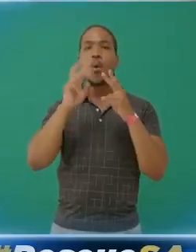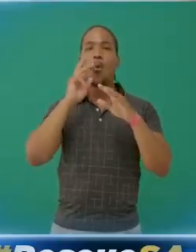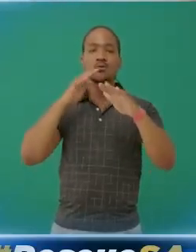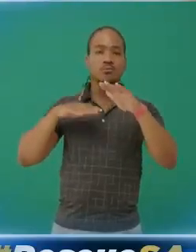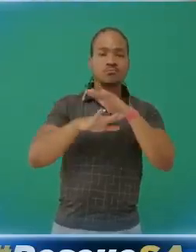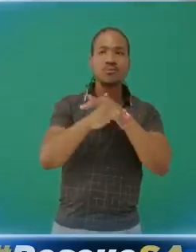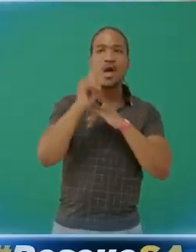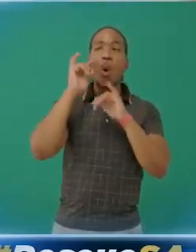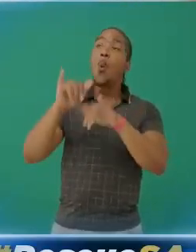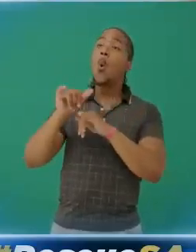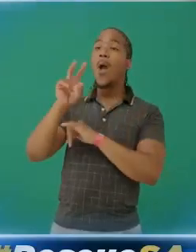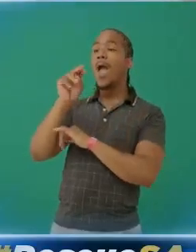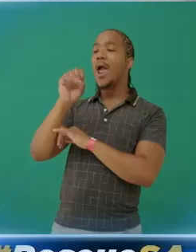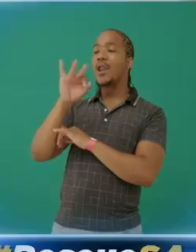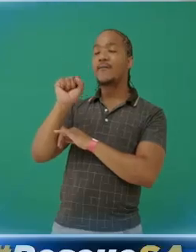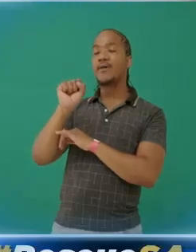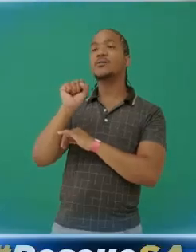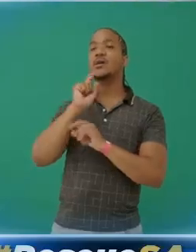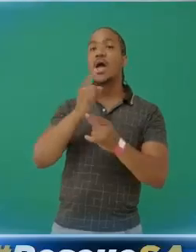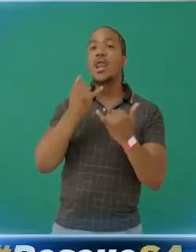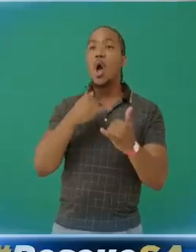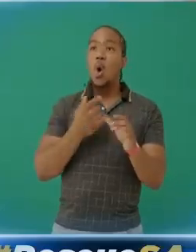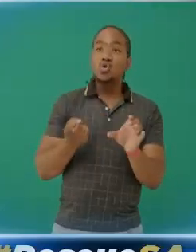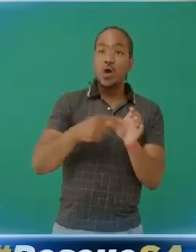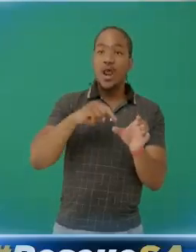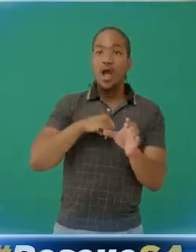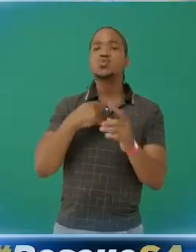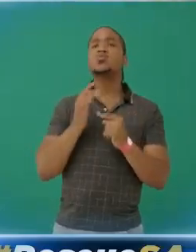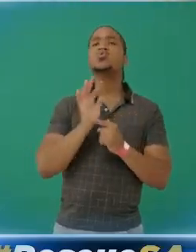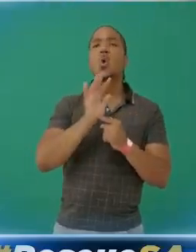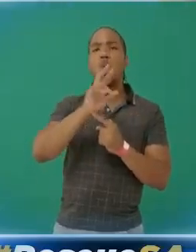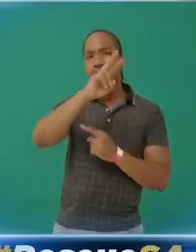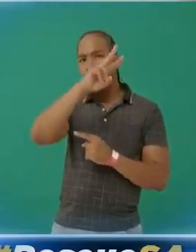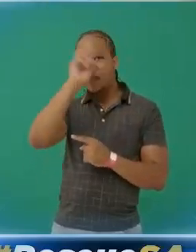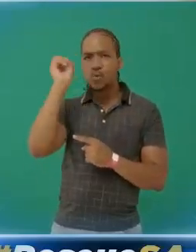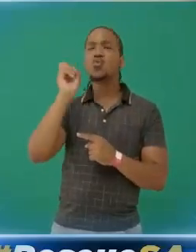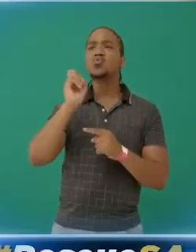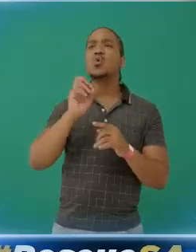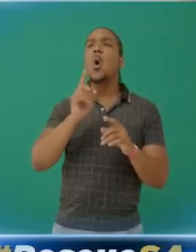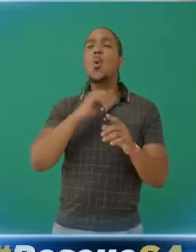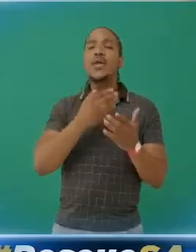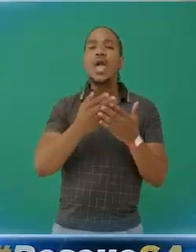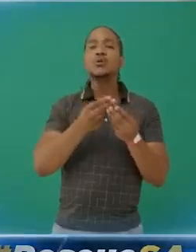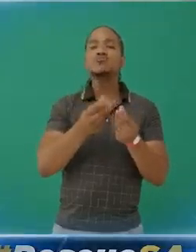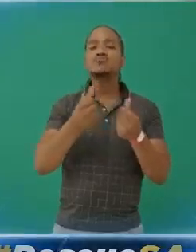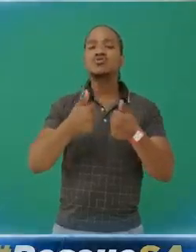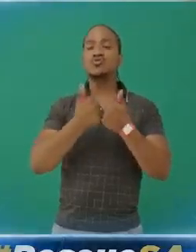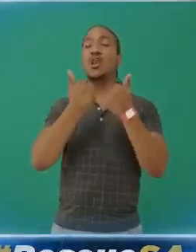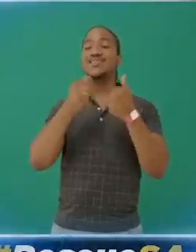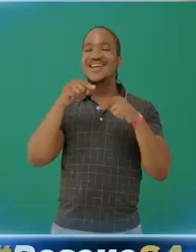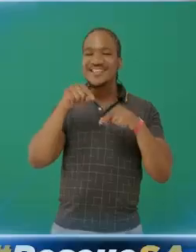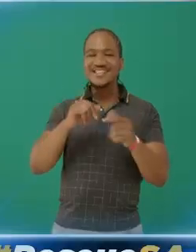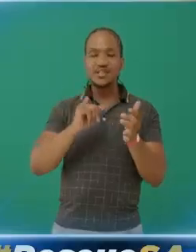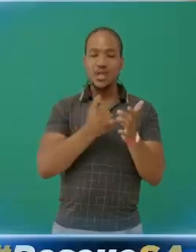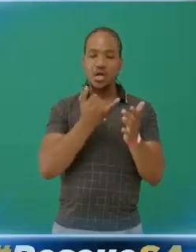NSFAS to respond. John today will present our blueprint to all those challenges. This is more than just a manifesto. This is a